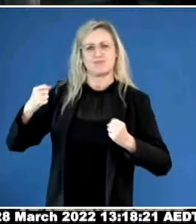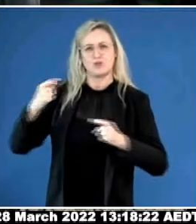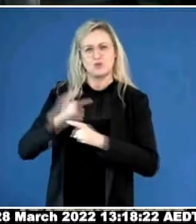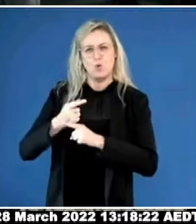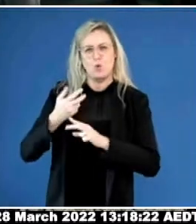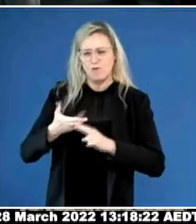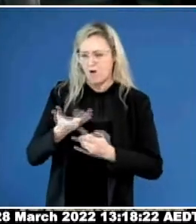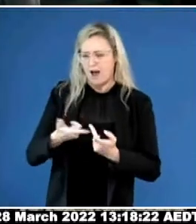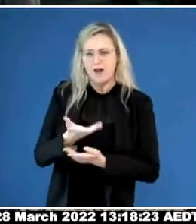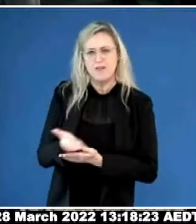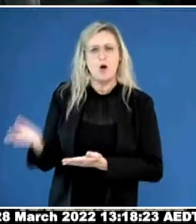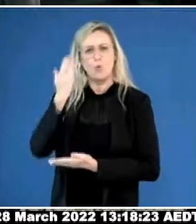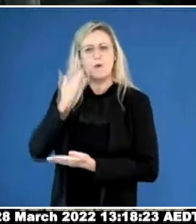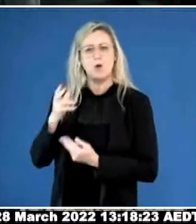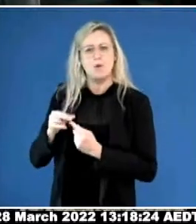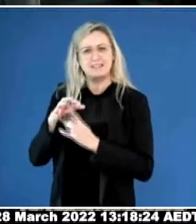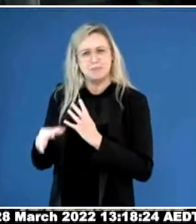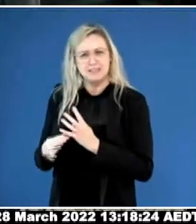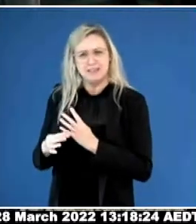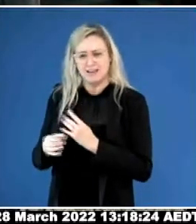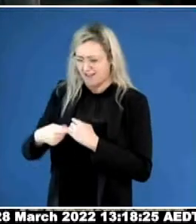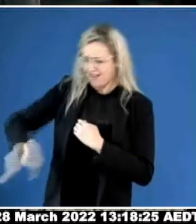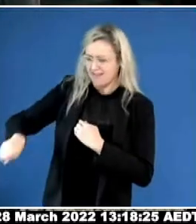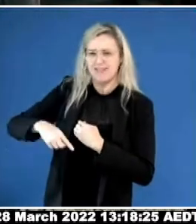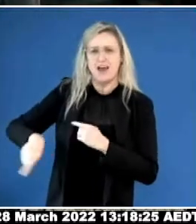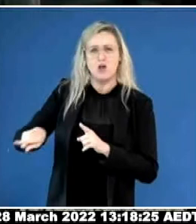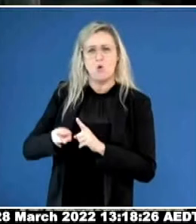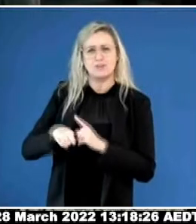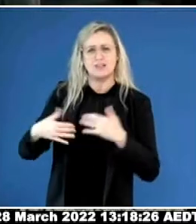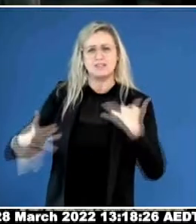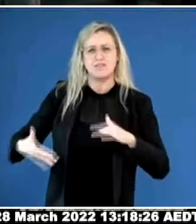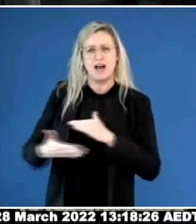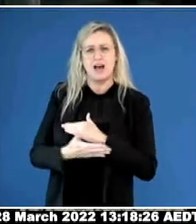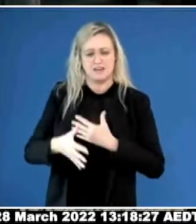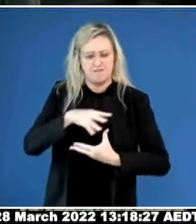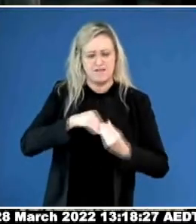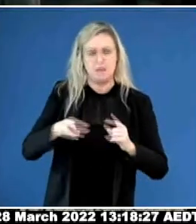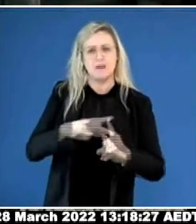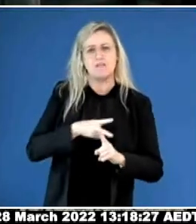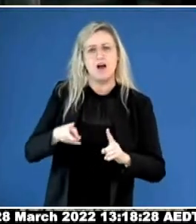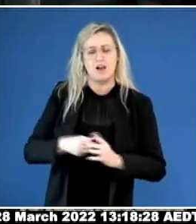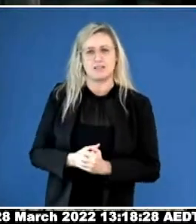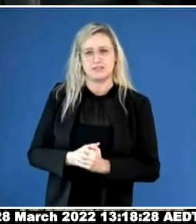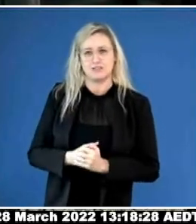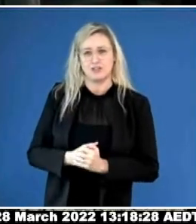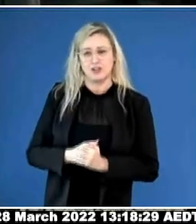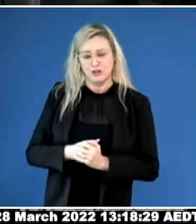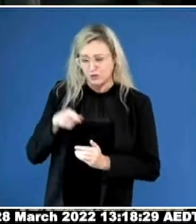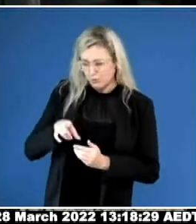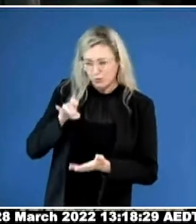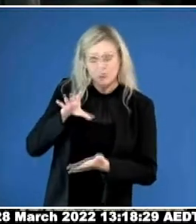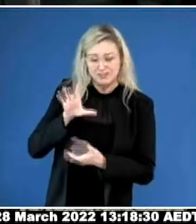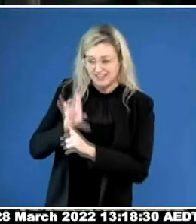experienced family violence. And you've shared your personal story, may I say, at some personal cost to